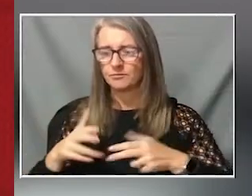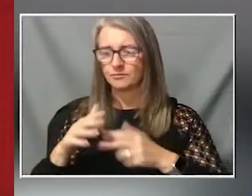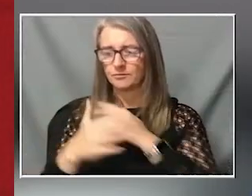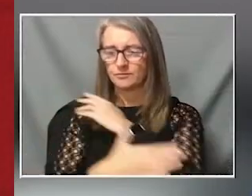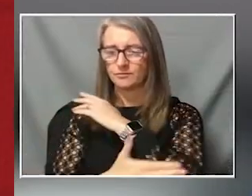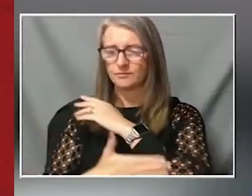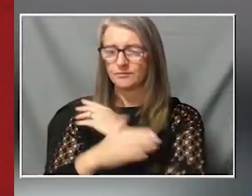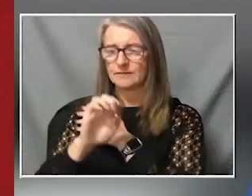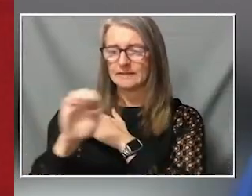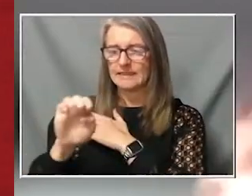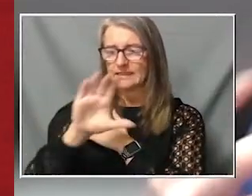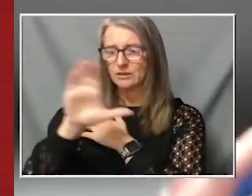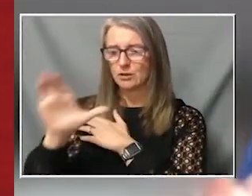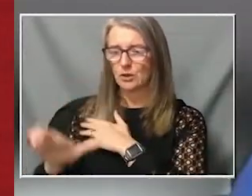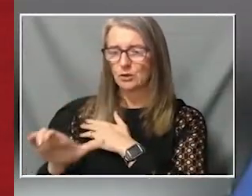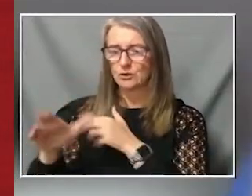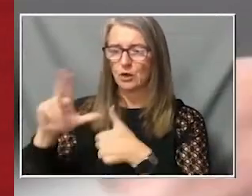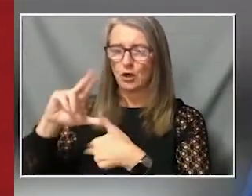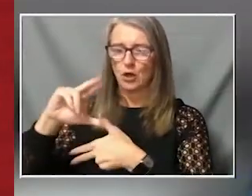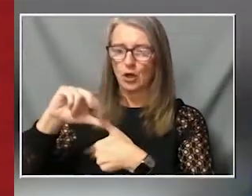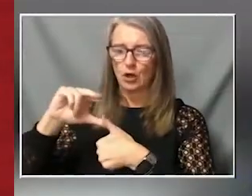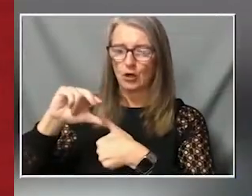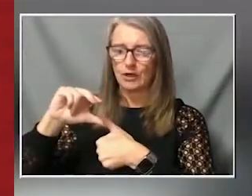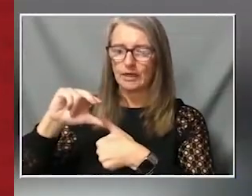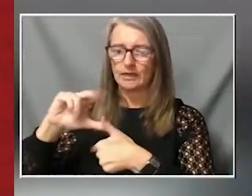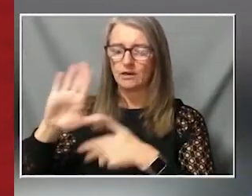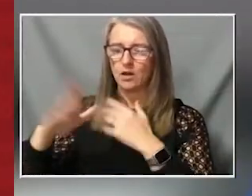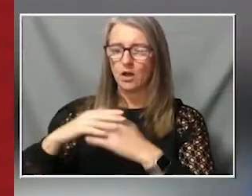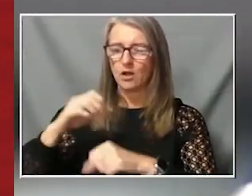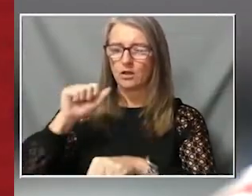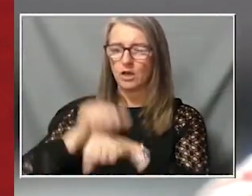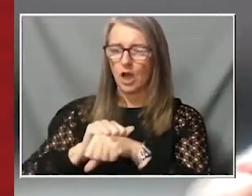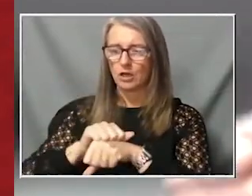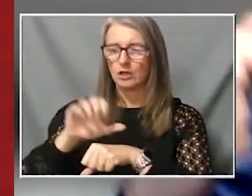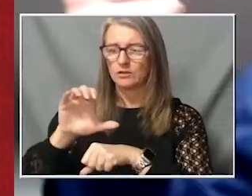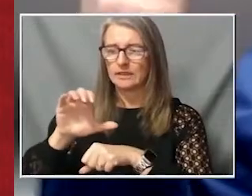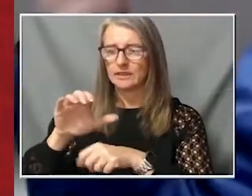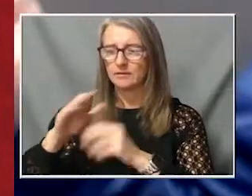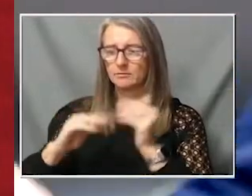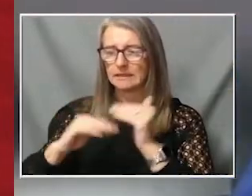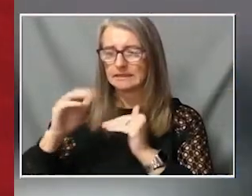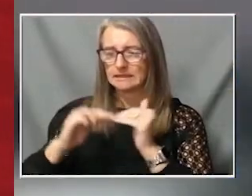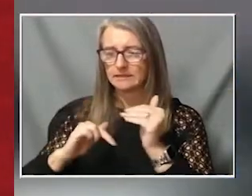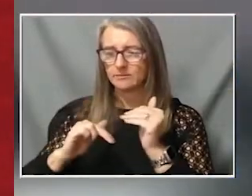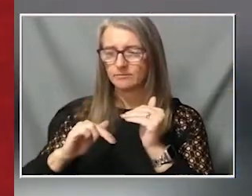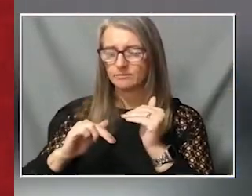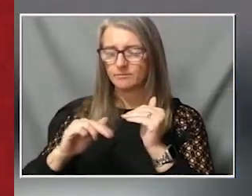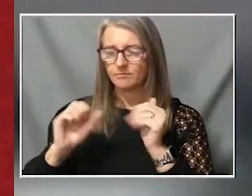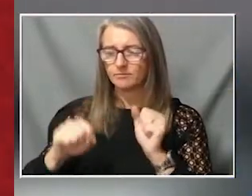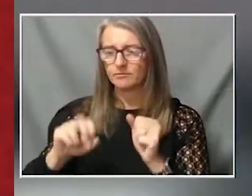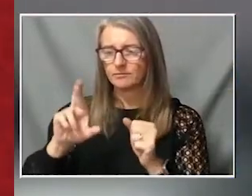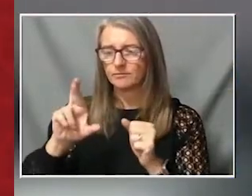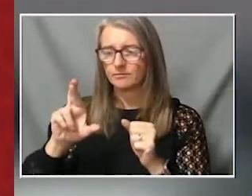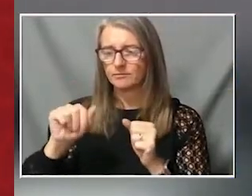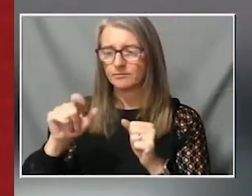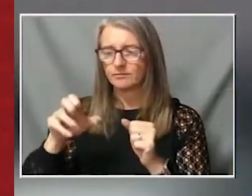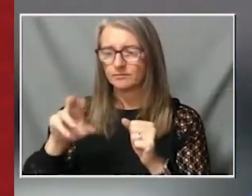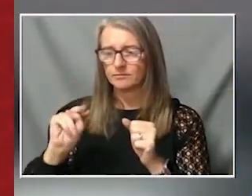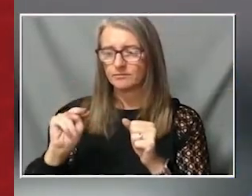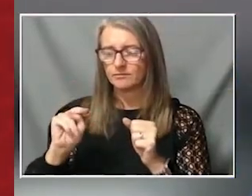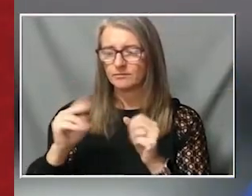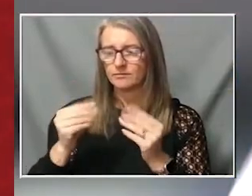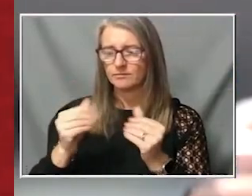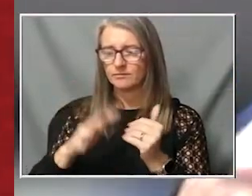as the East Coast, where the hurricane-rated all concrete condo buildings, you can have elevated levels of radon well off the